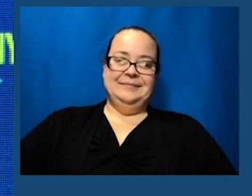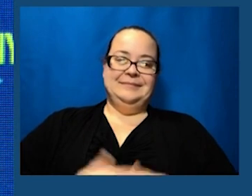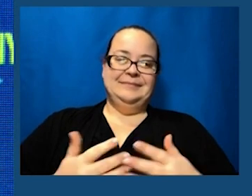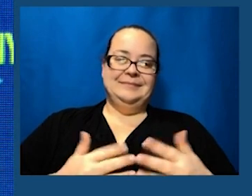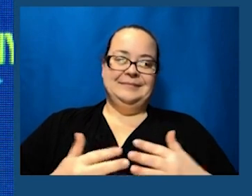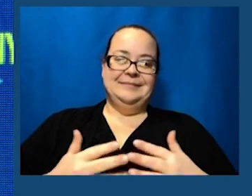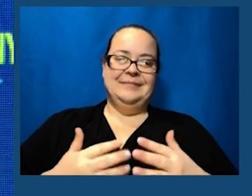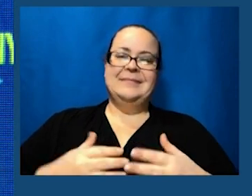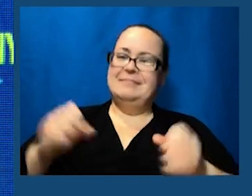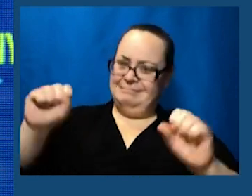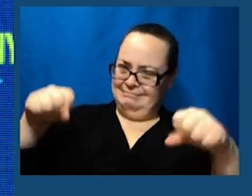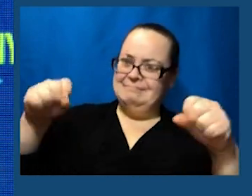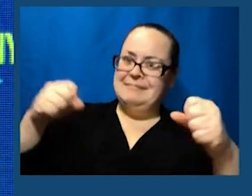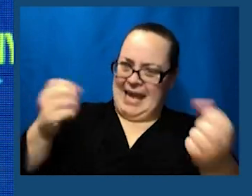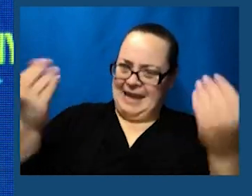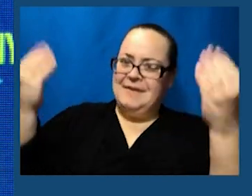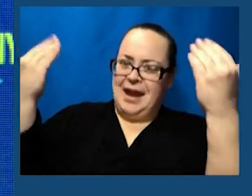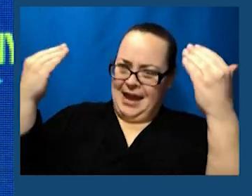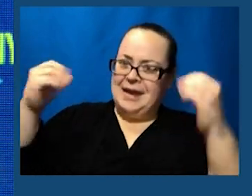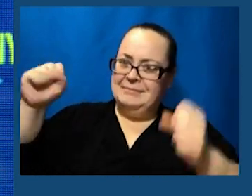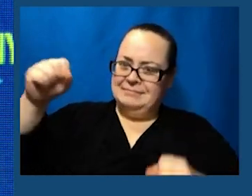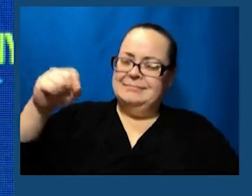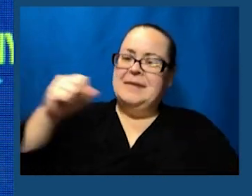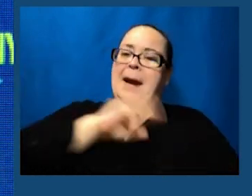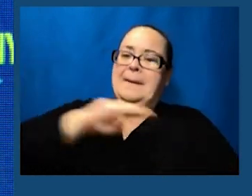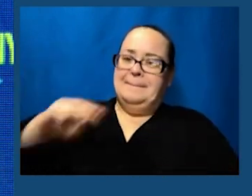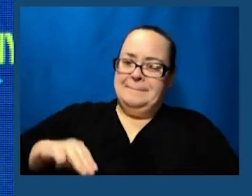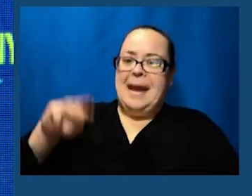Stand up. Mayor Dana Sherry.